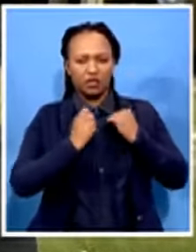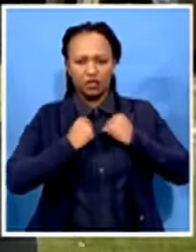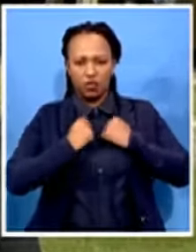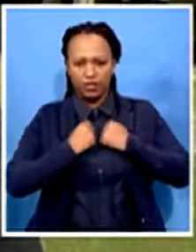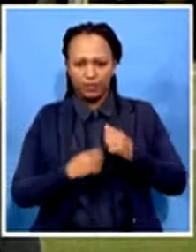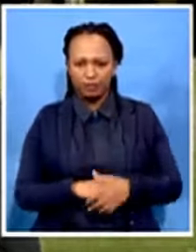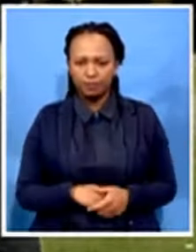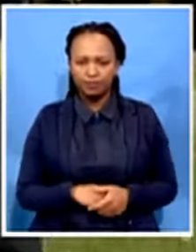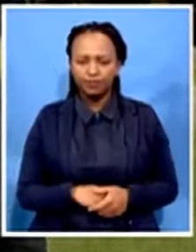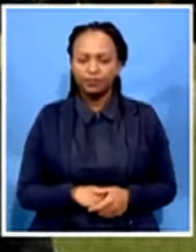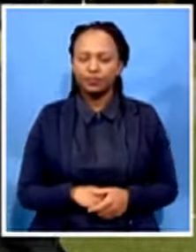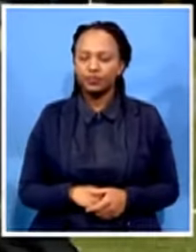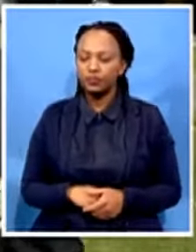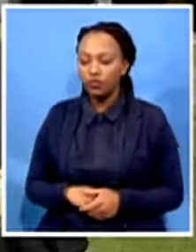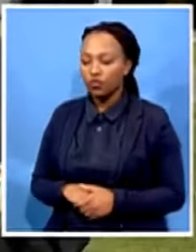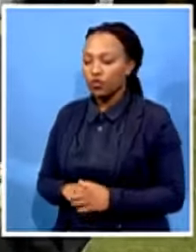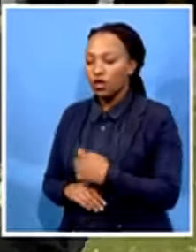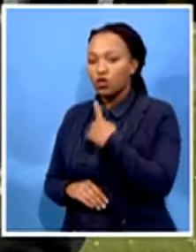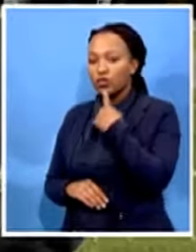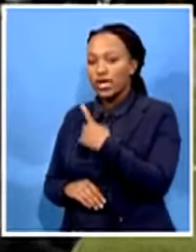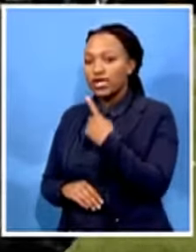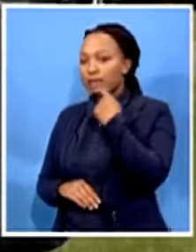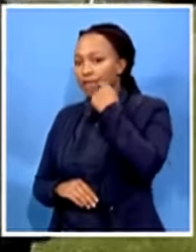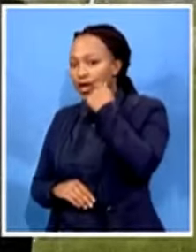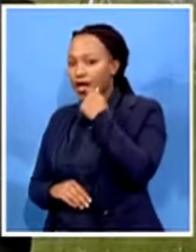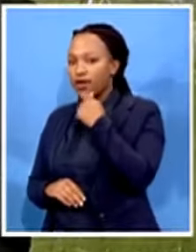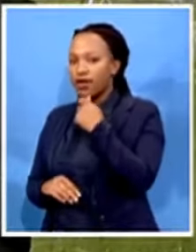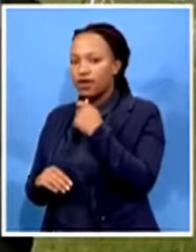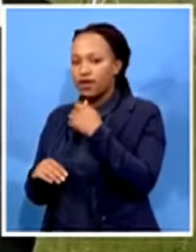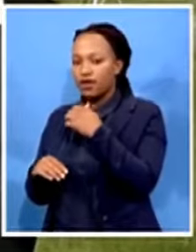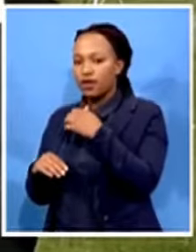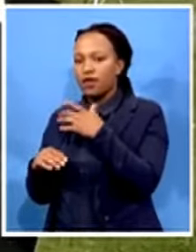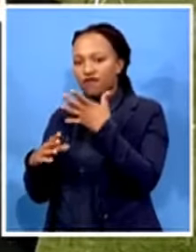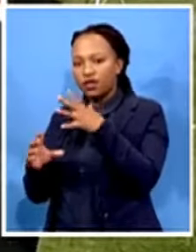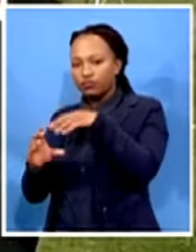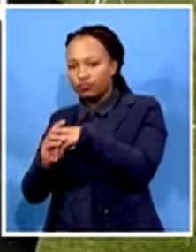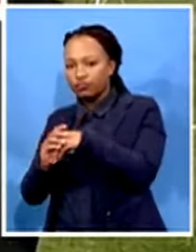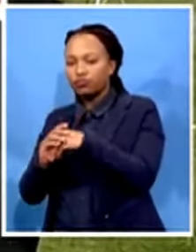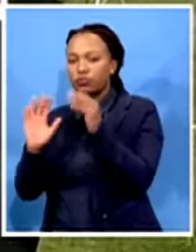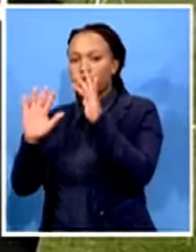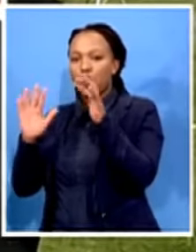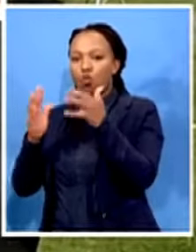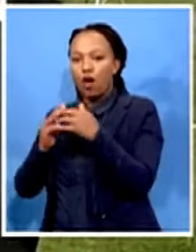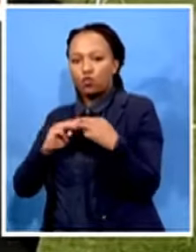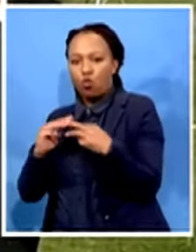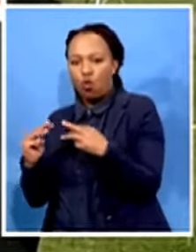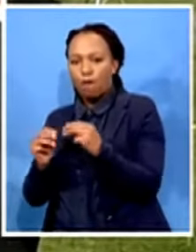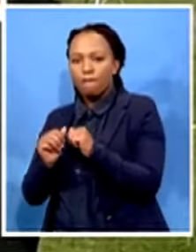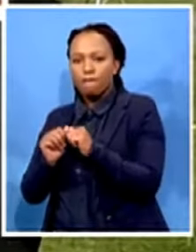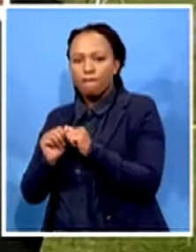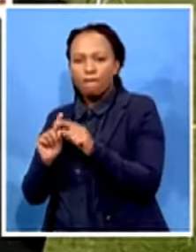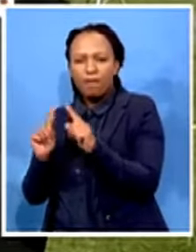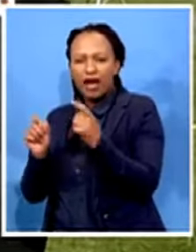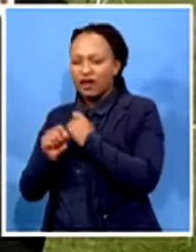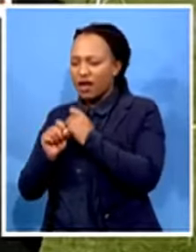to war for the country were not honoured properly, were not given the credit that they deserved. Tell us a bit about the Cape